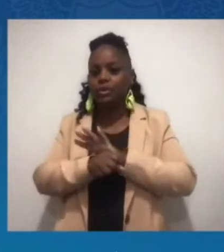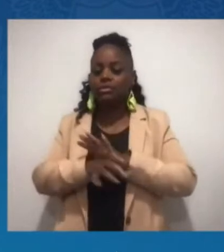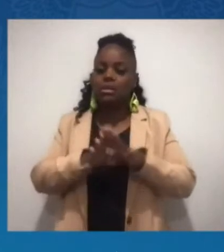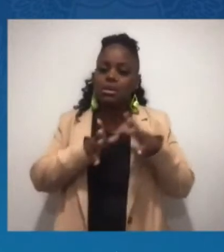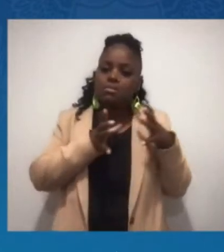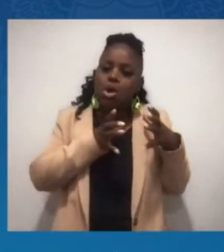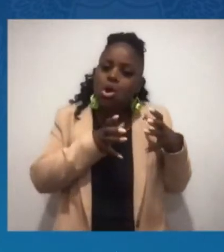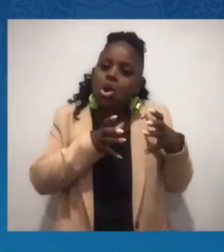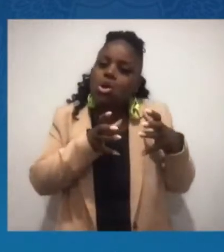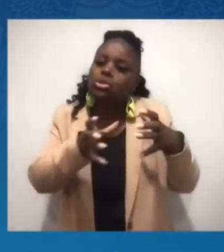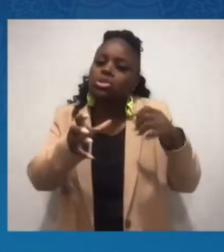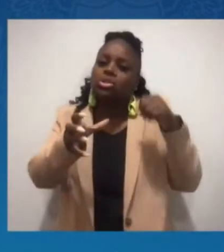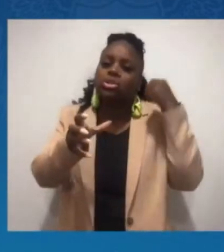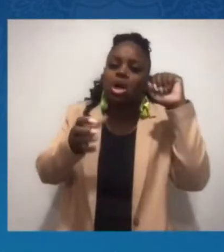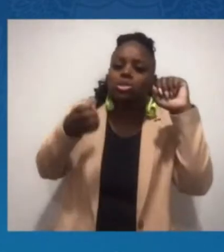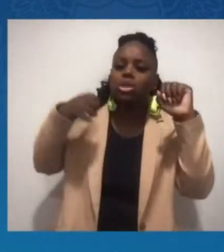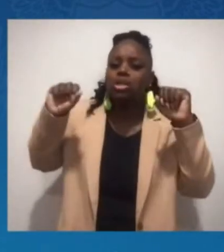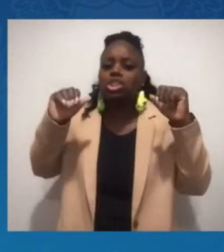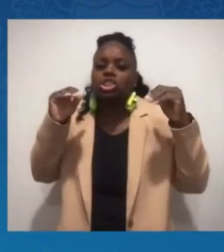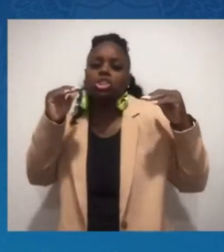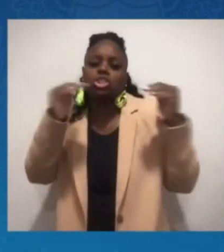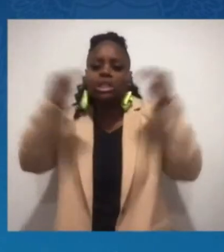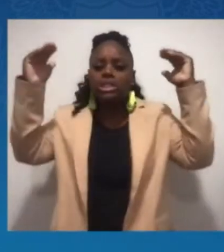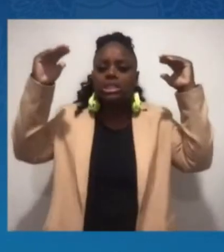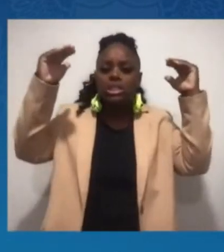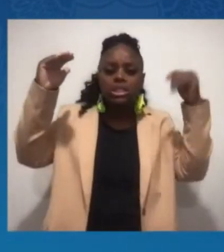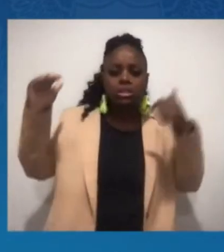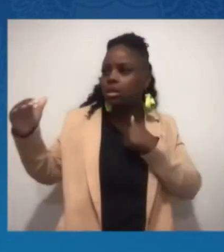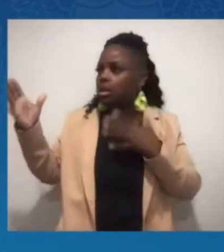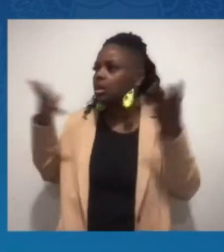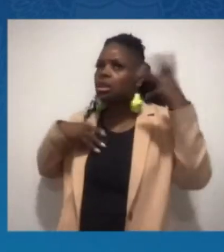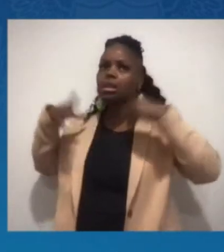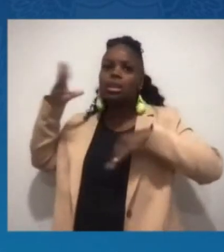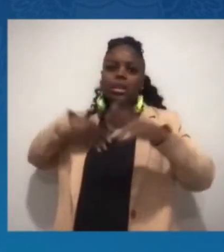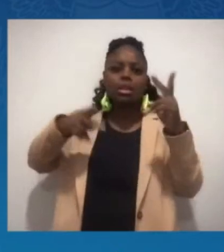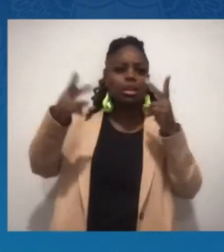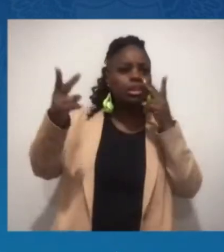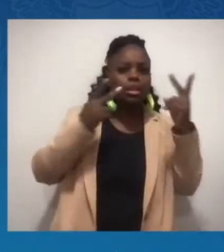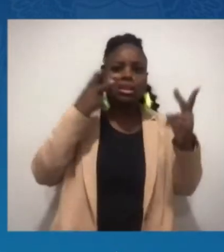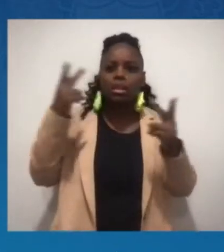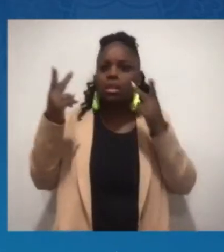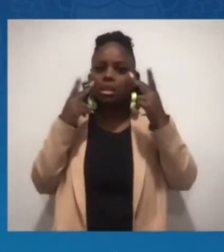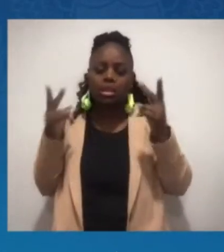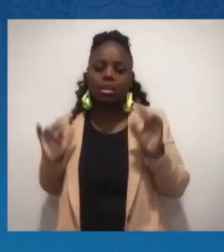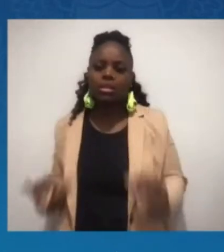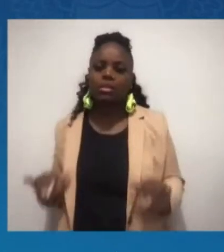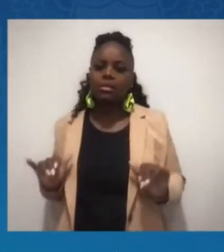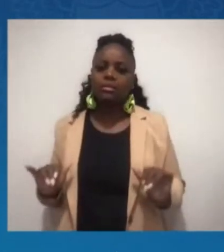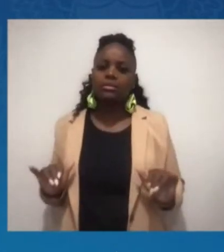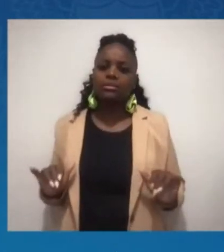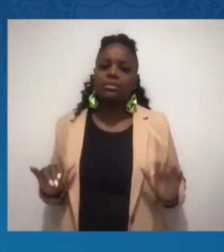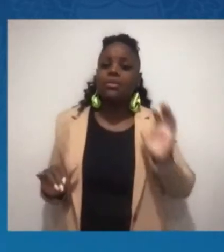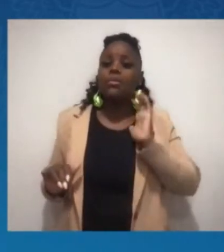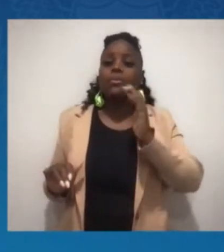I do believe that our best movements have had as their leaders students.